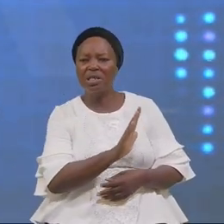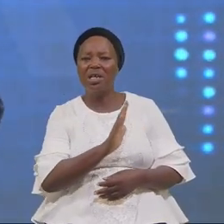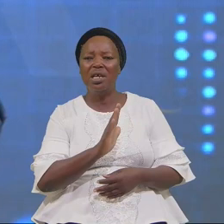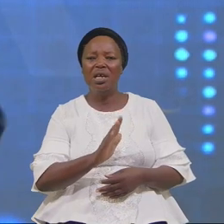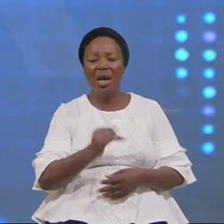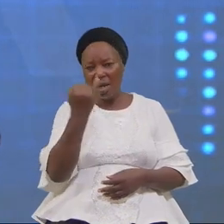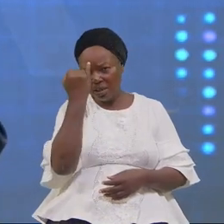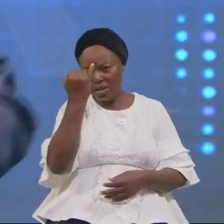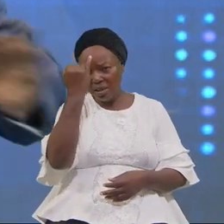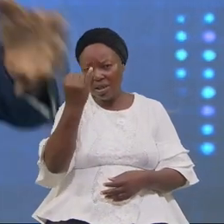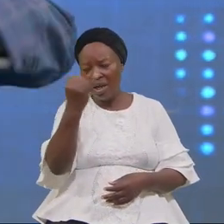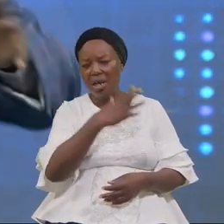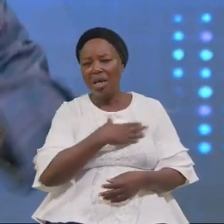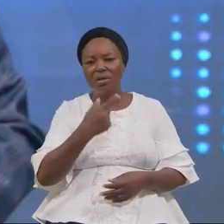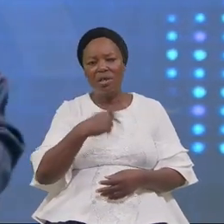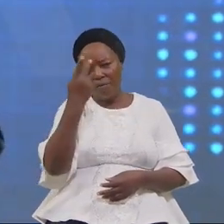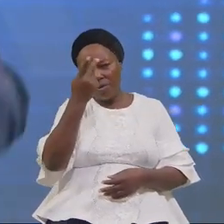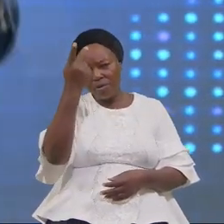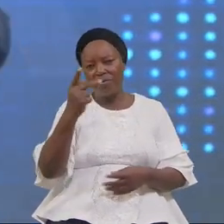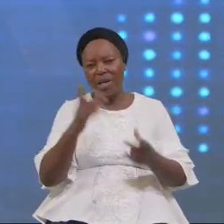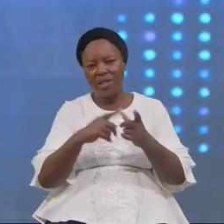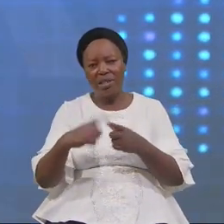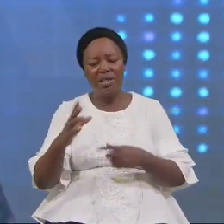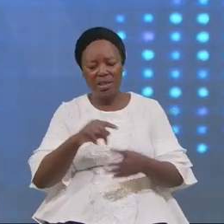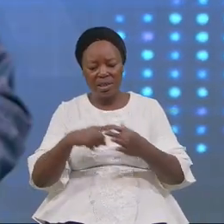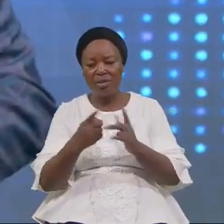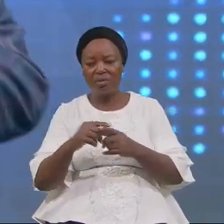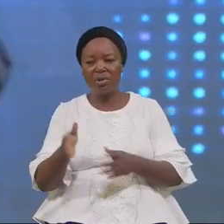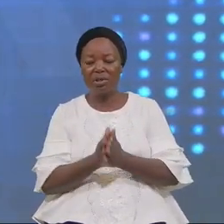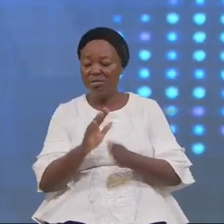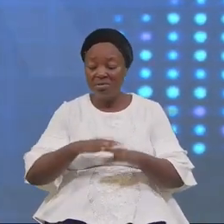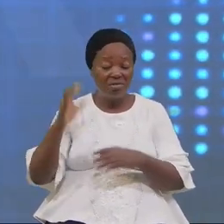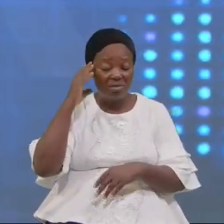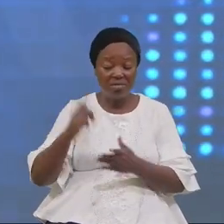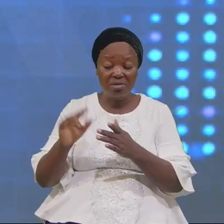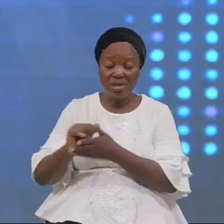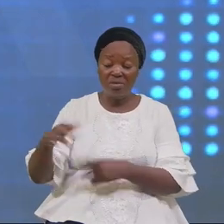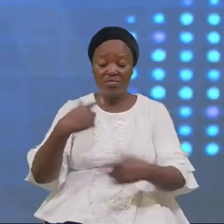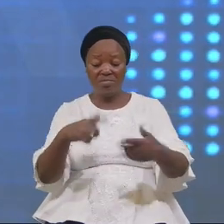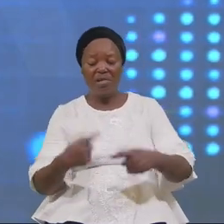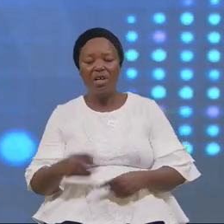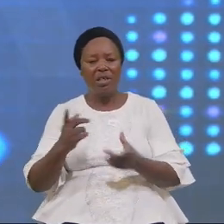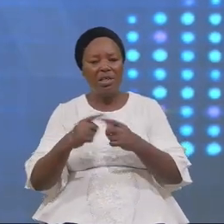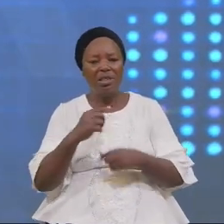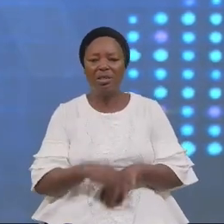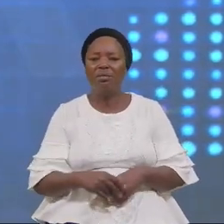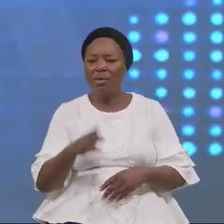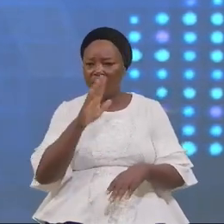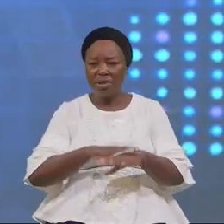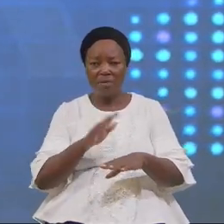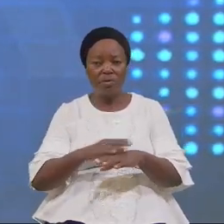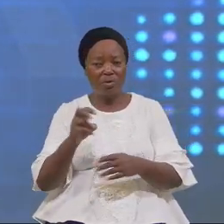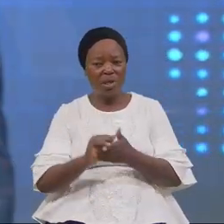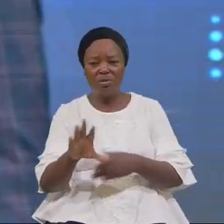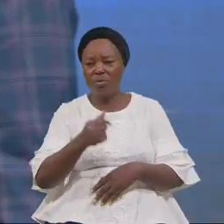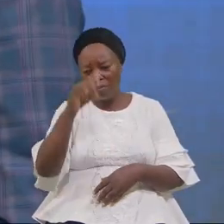and philosophy. And they begin to argue. Don't listen to their argument. Beware lest any man spoil you